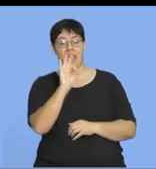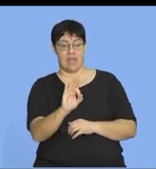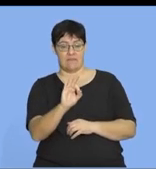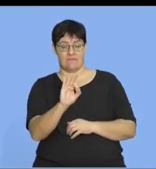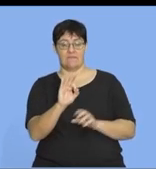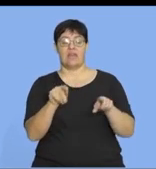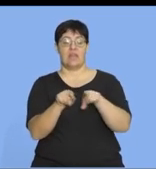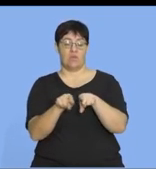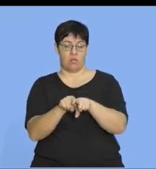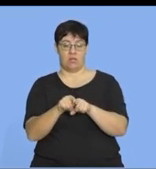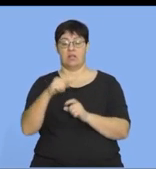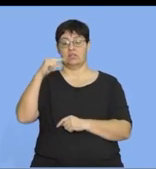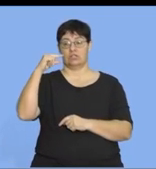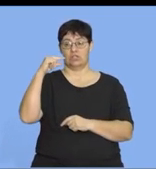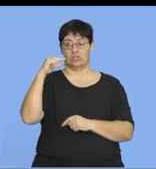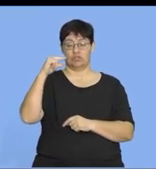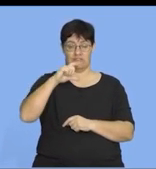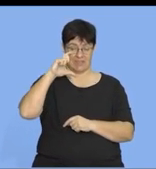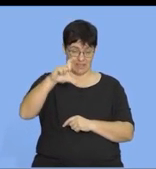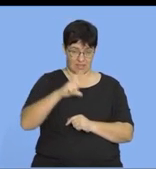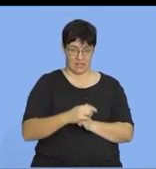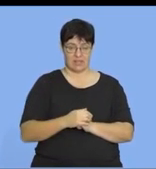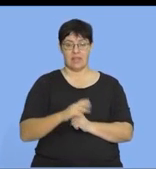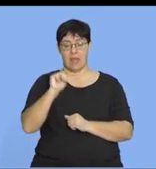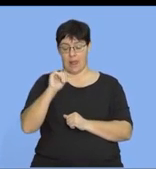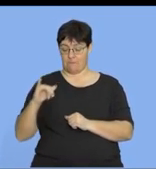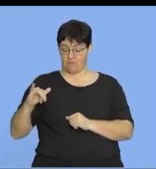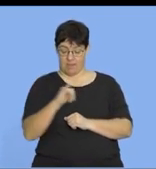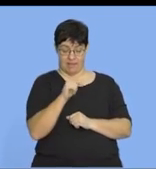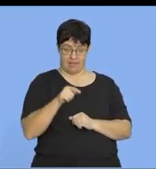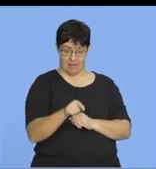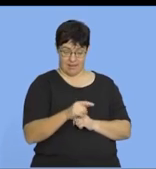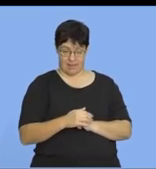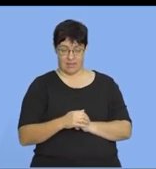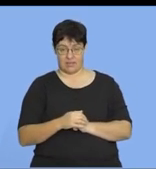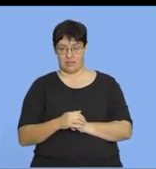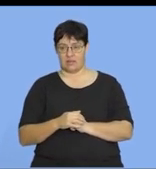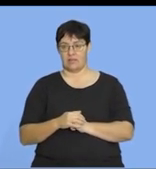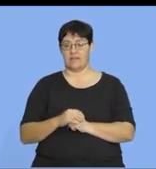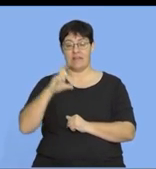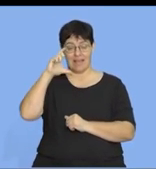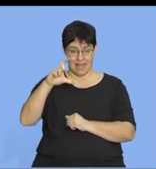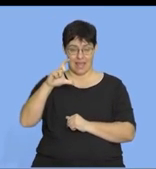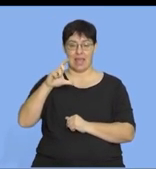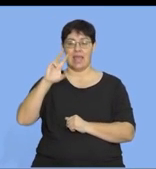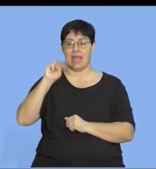equals, and we know it's going to be G, M for the plane, big M for the